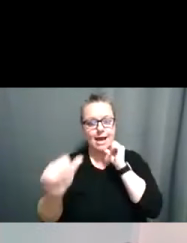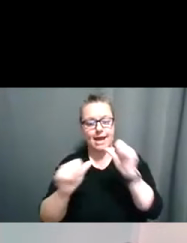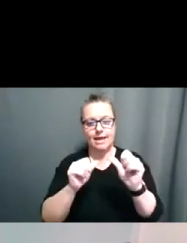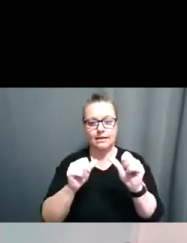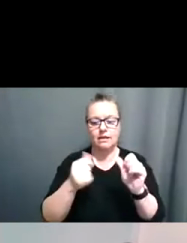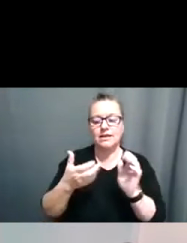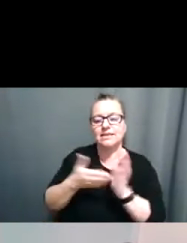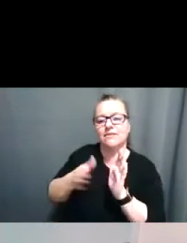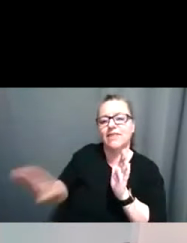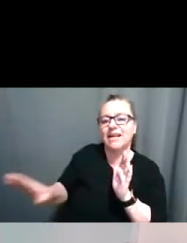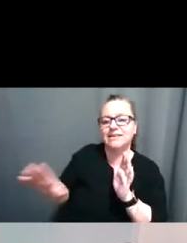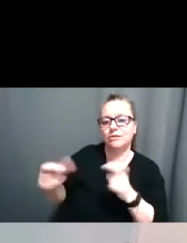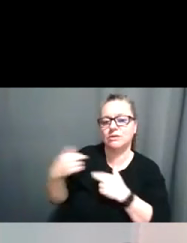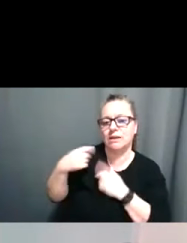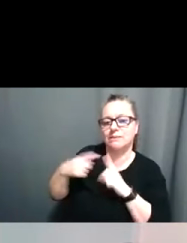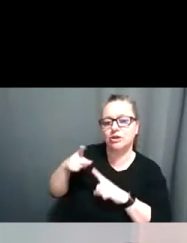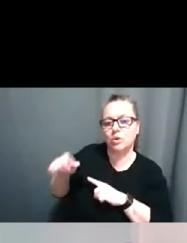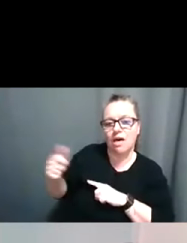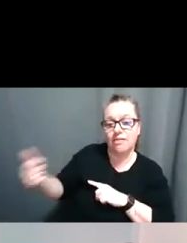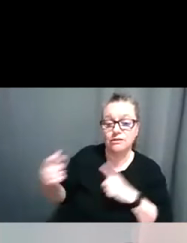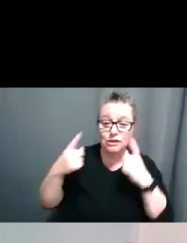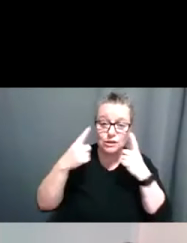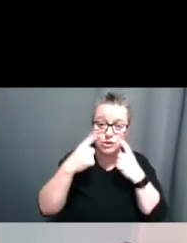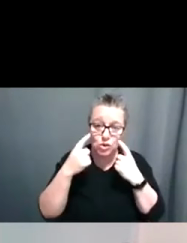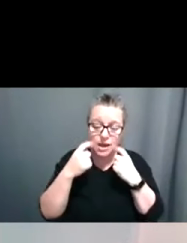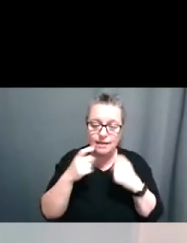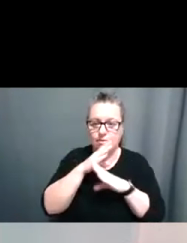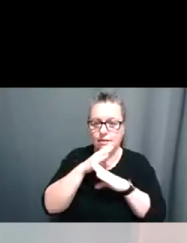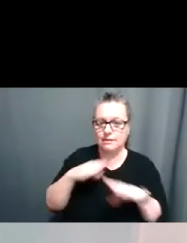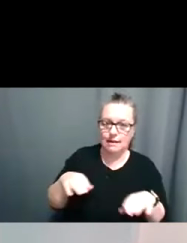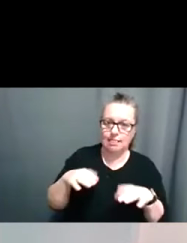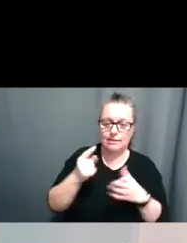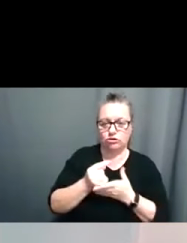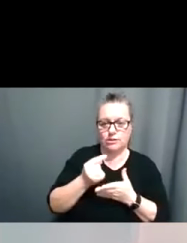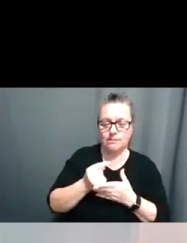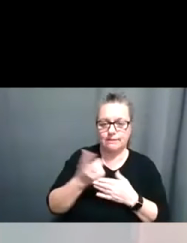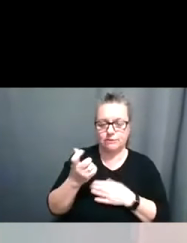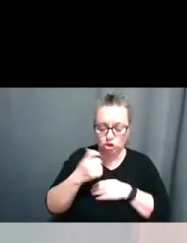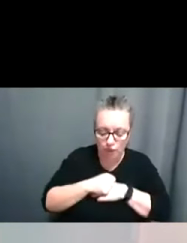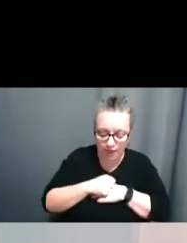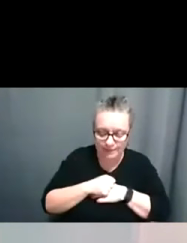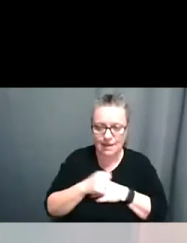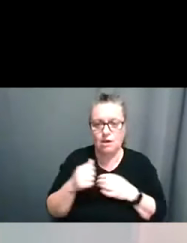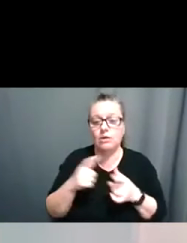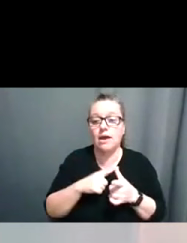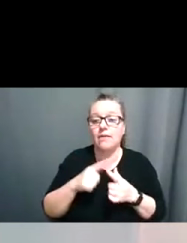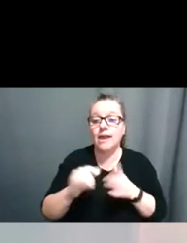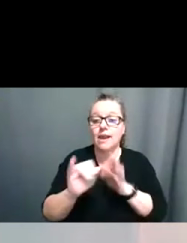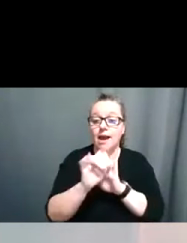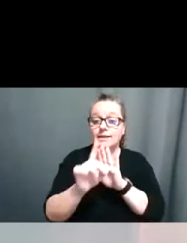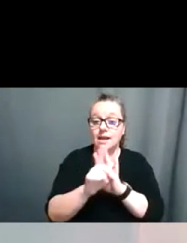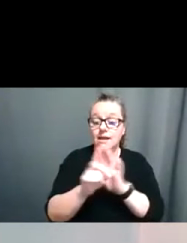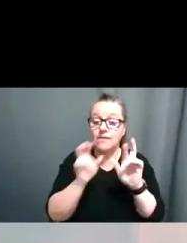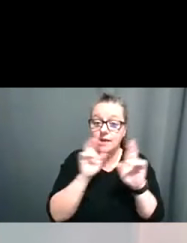deflecting responsibility onto others, crying, the silent treatment, shutting down, right? And then identifying a response